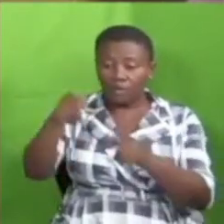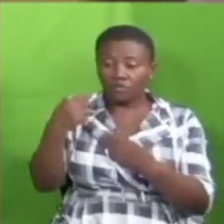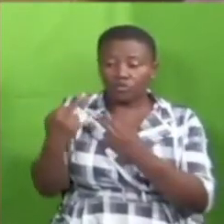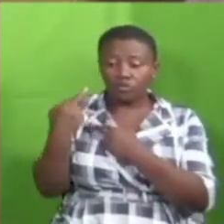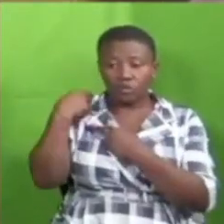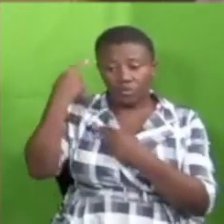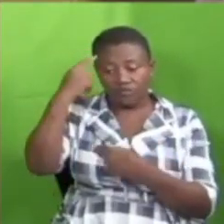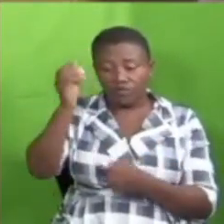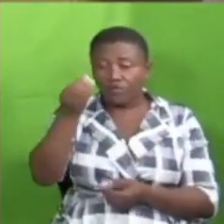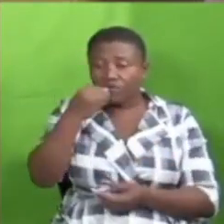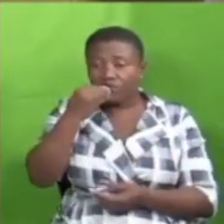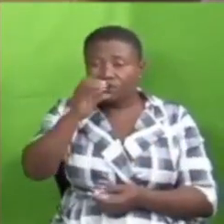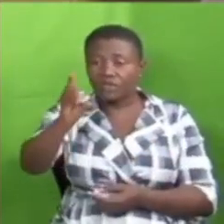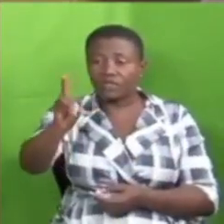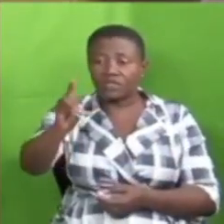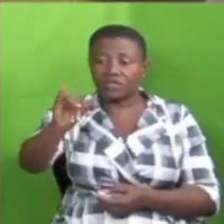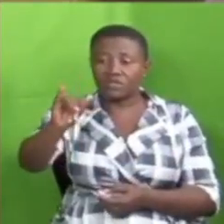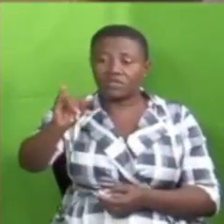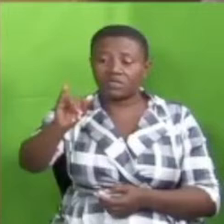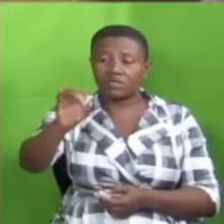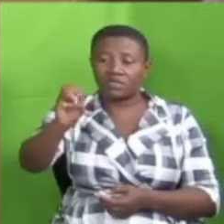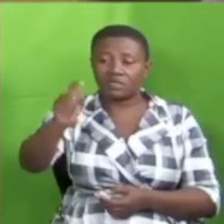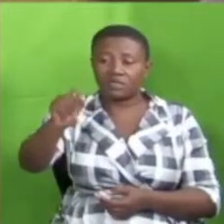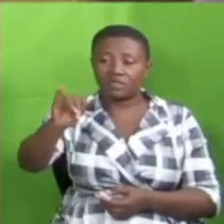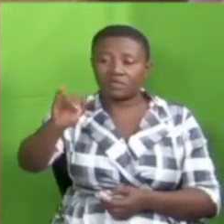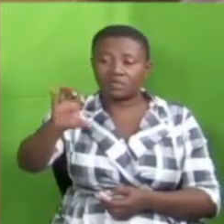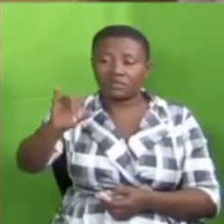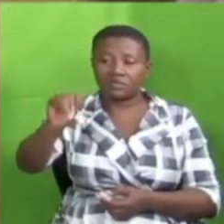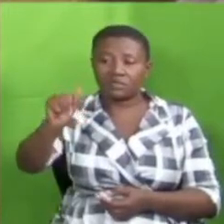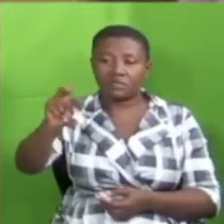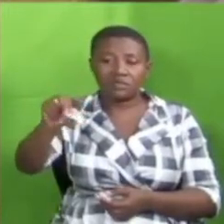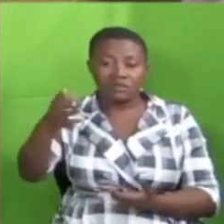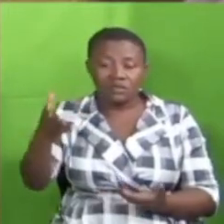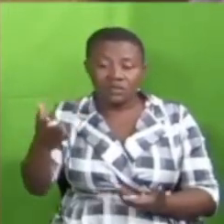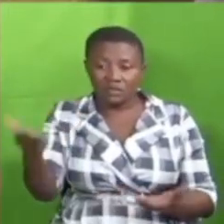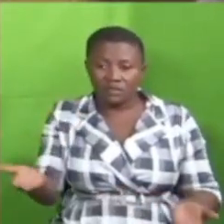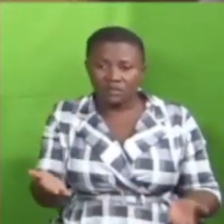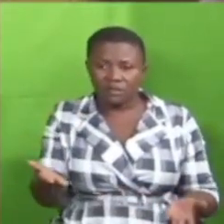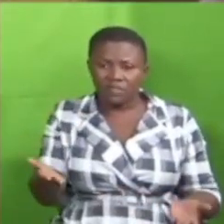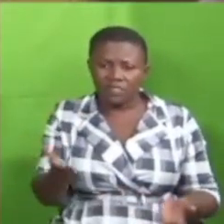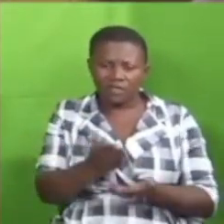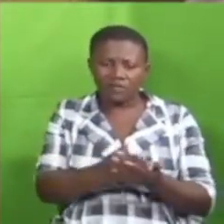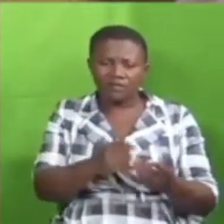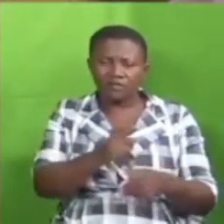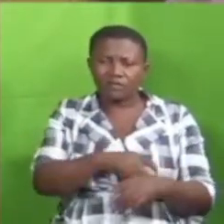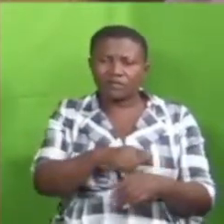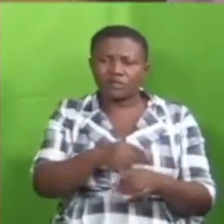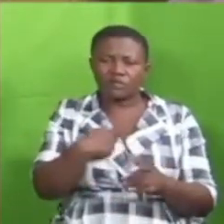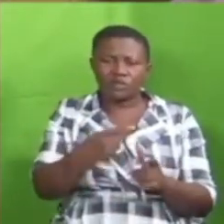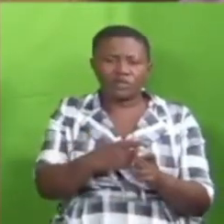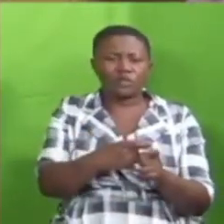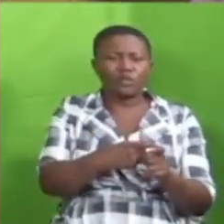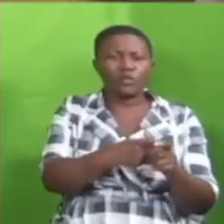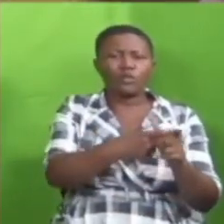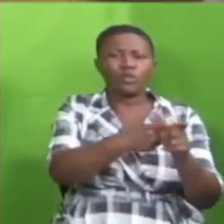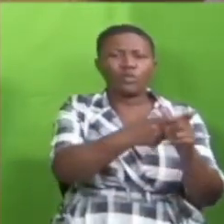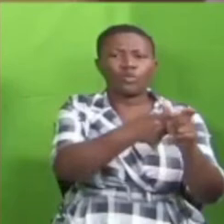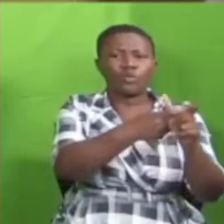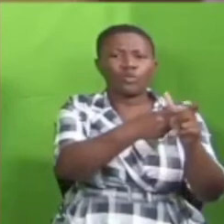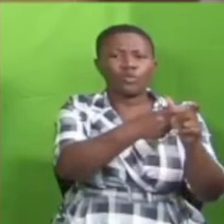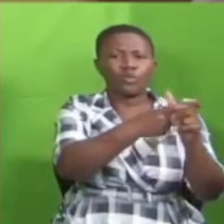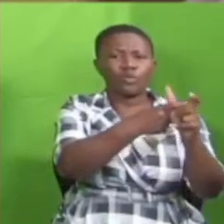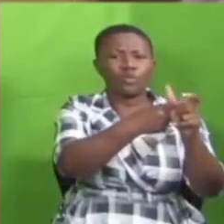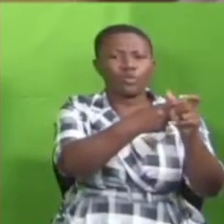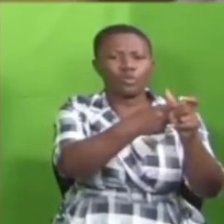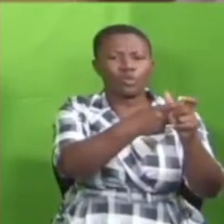well. We leave this chamber, go to rush to our rooms. Sometimes you see our colleagues eating gari, with